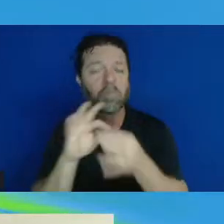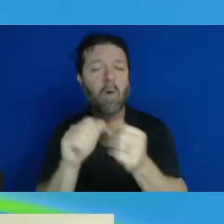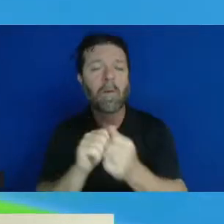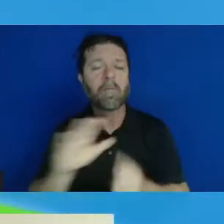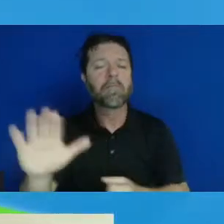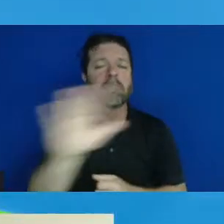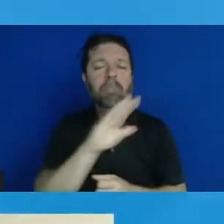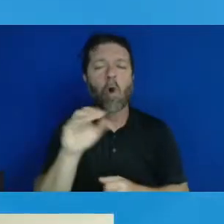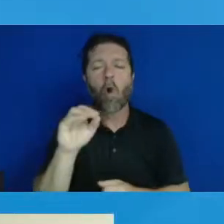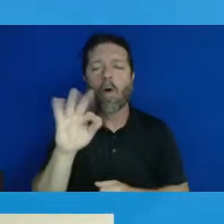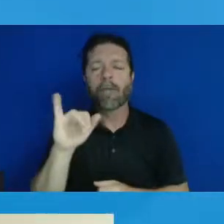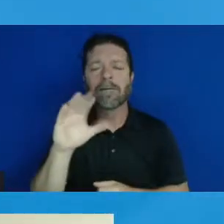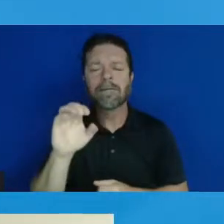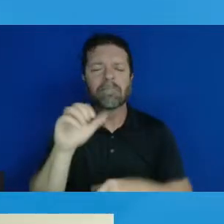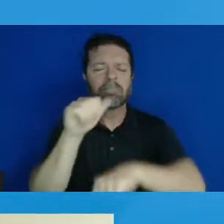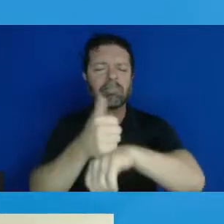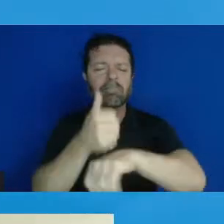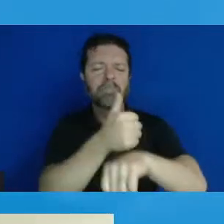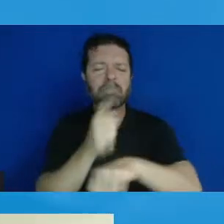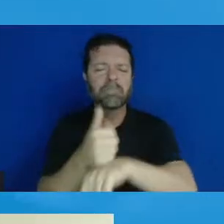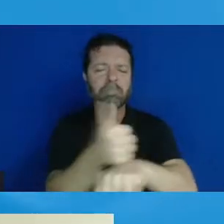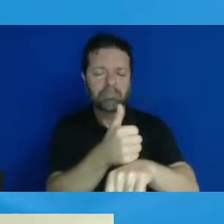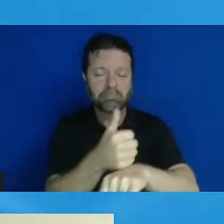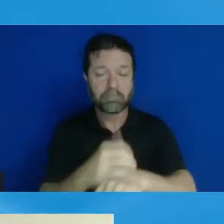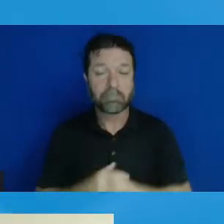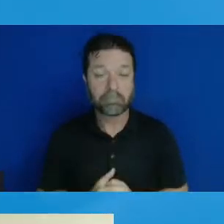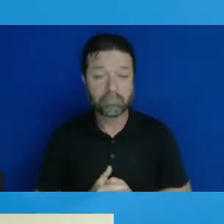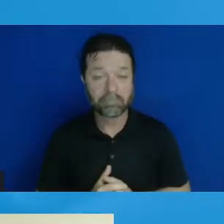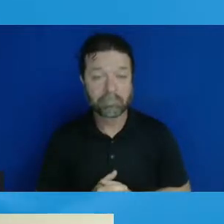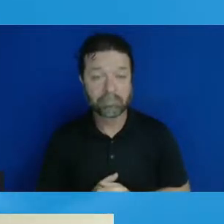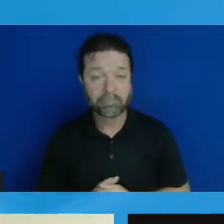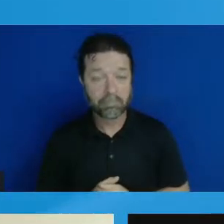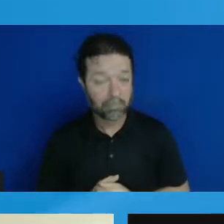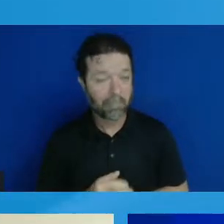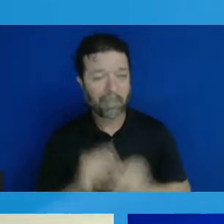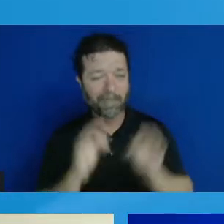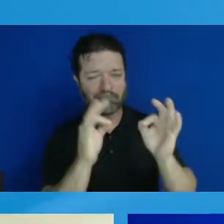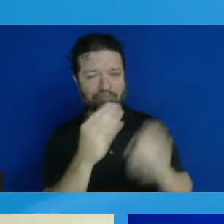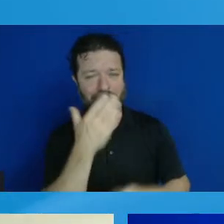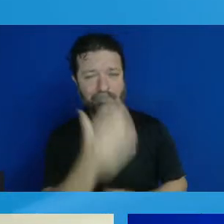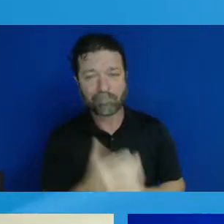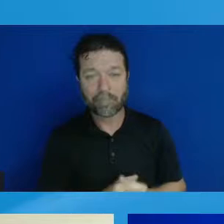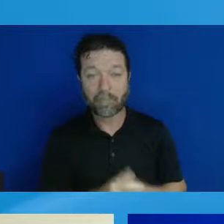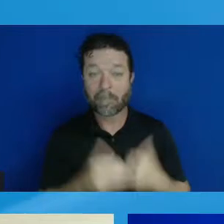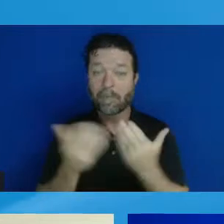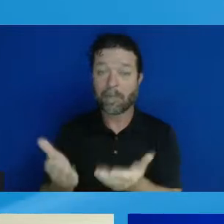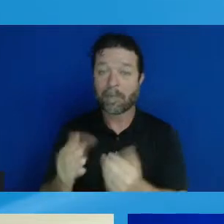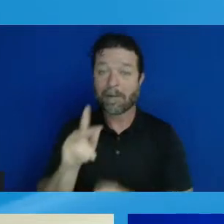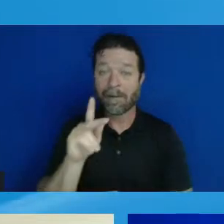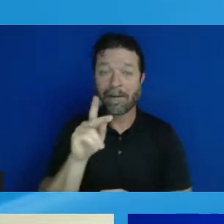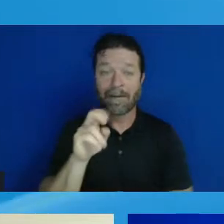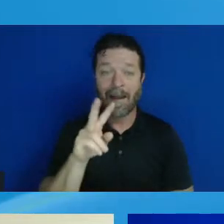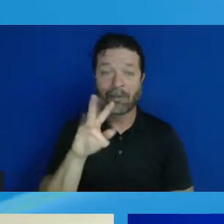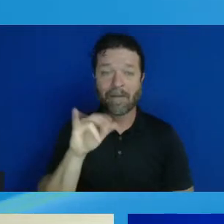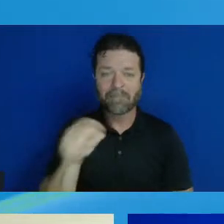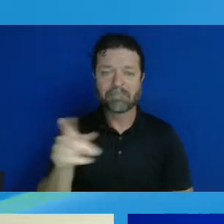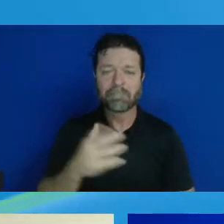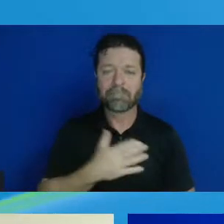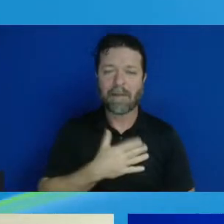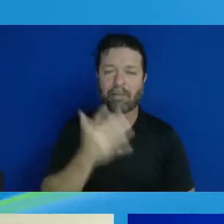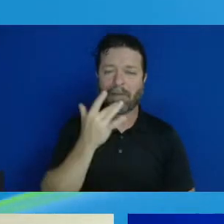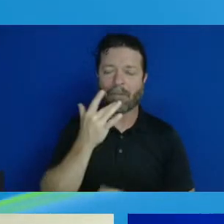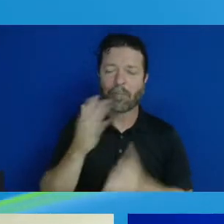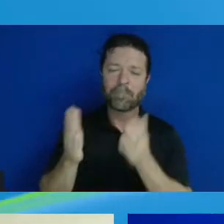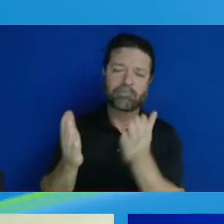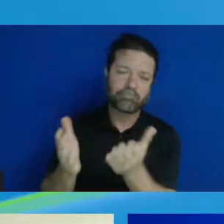Yeah. Perfect. Thanks, Carla. And Kevin. Kevin is one of my favorite people on earth and also